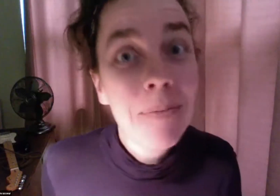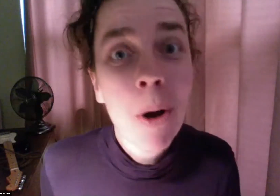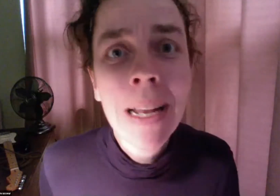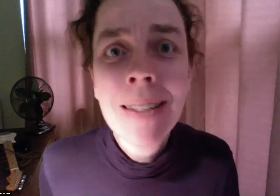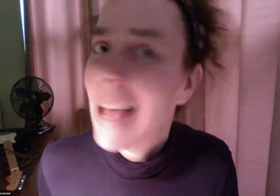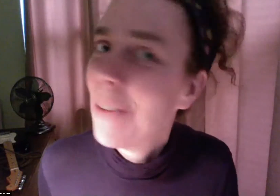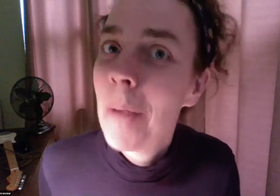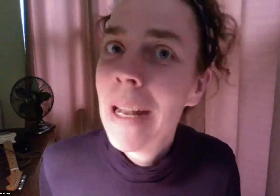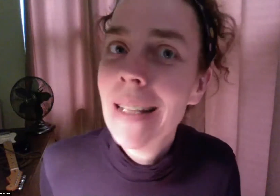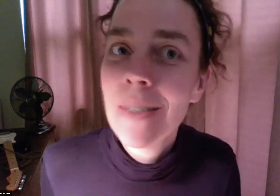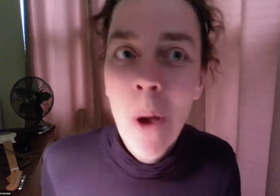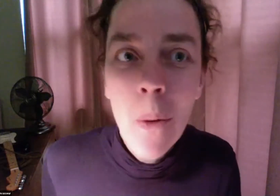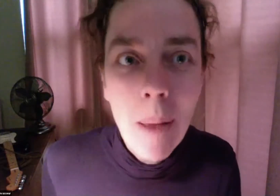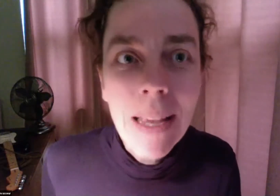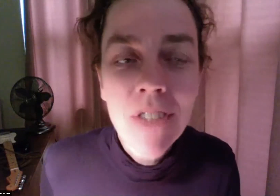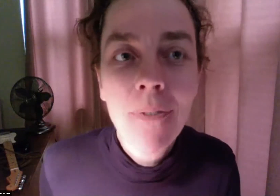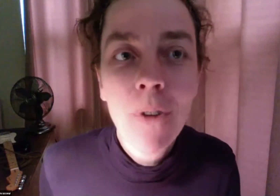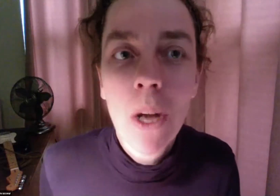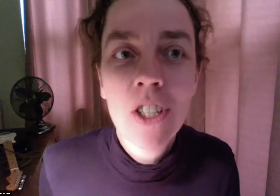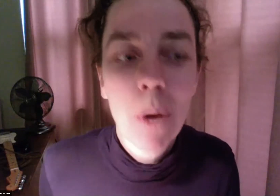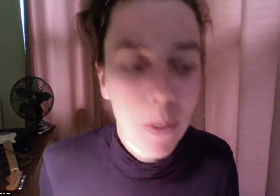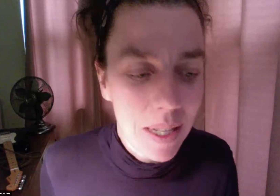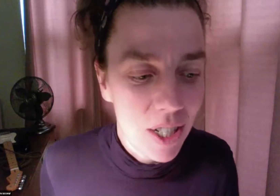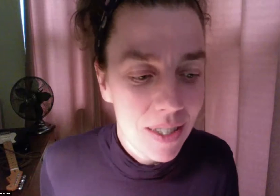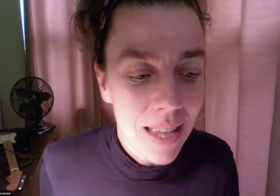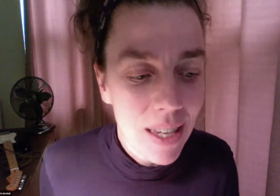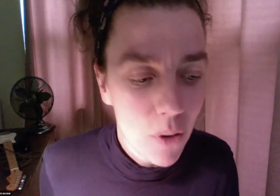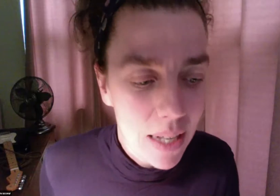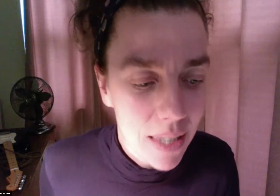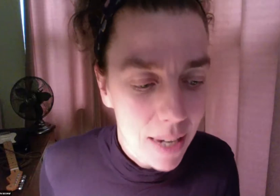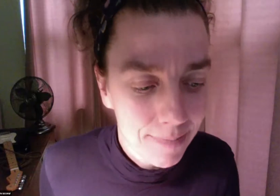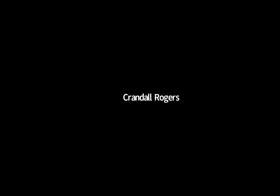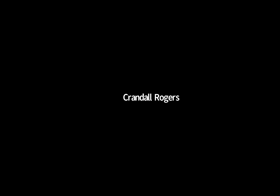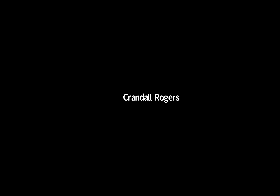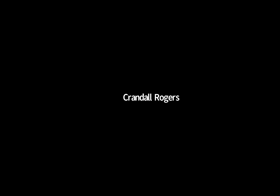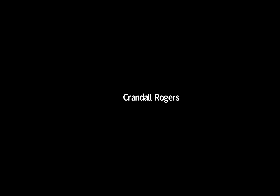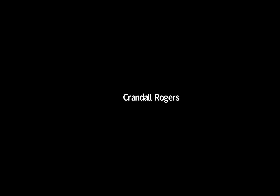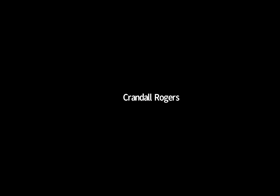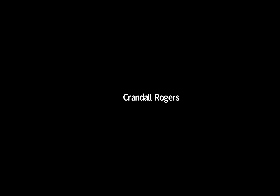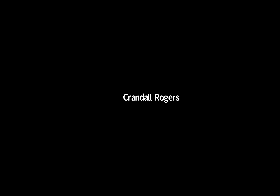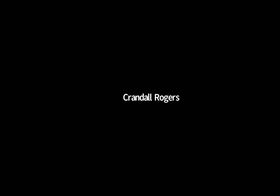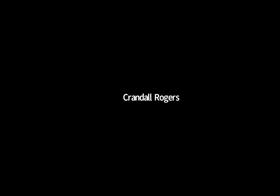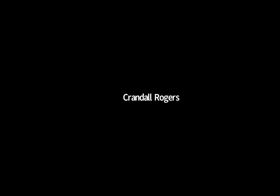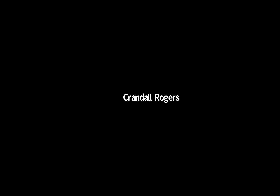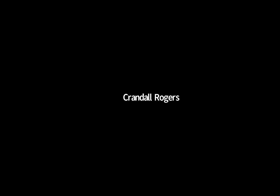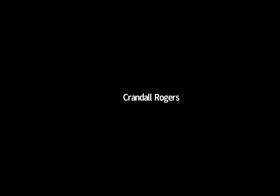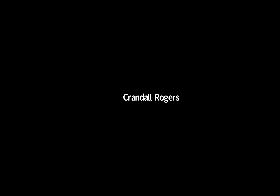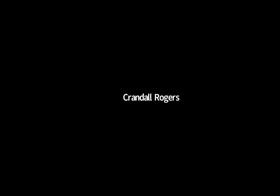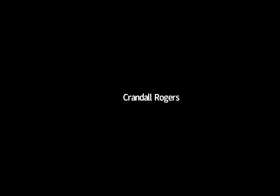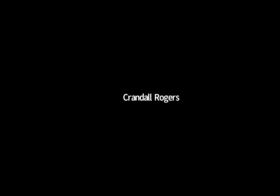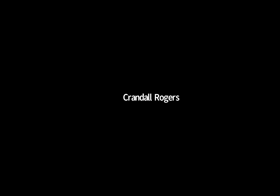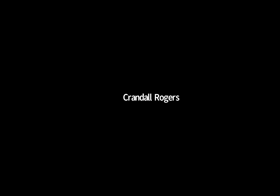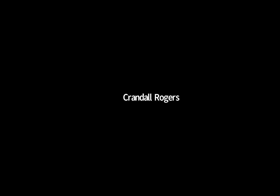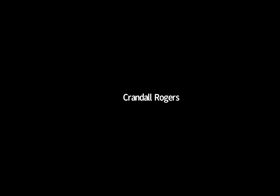8 more minutes, 7 more minutes. Okay. We probably have time for 1 or 2 more questions. Thank you for asking. I do have another question